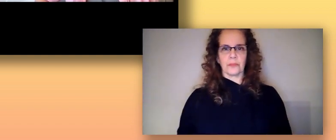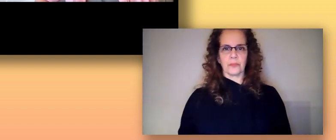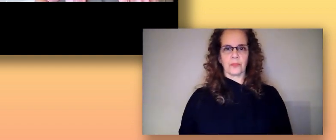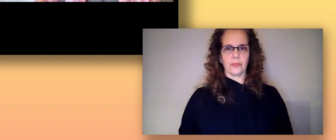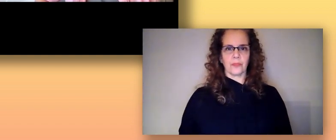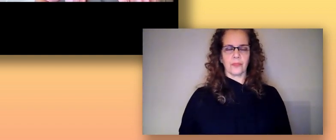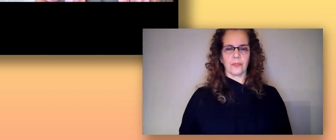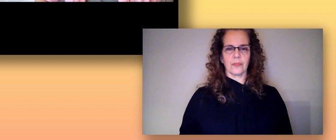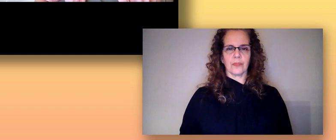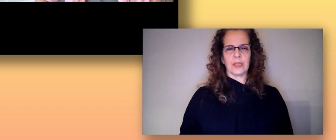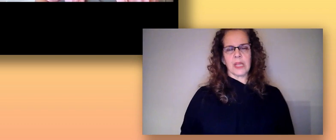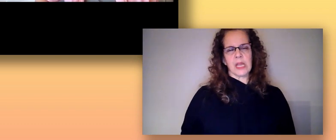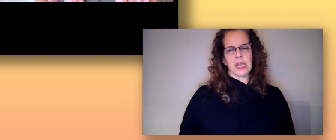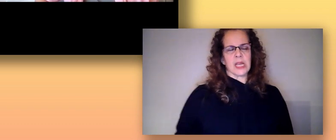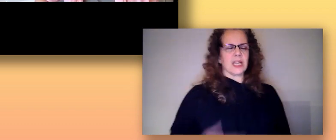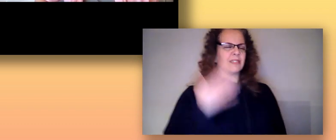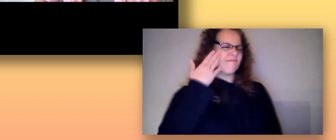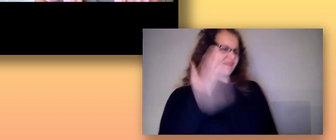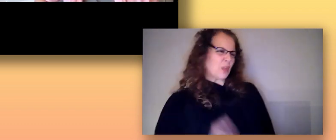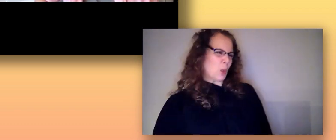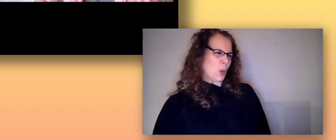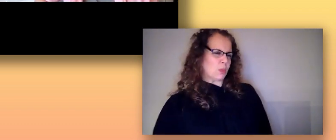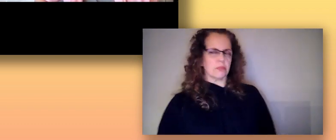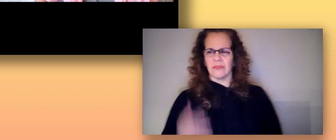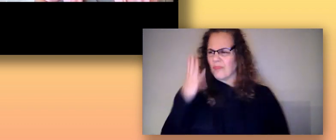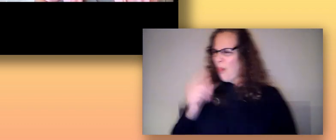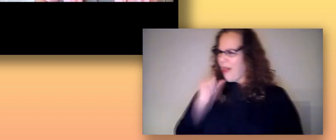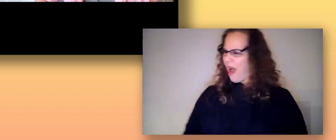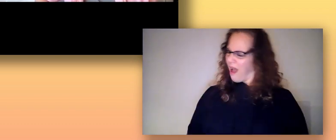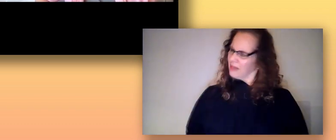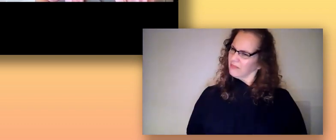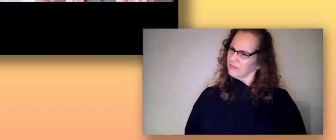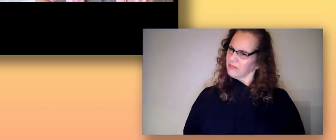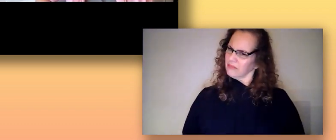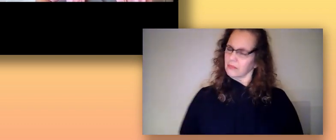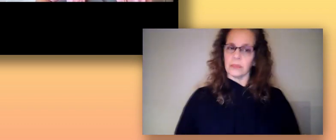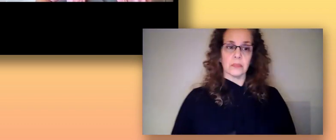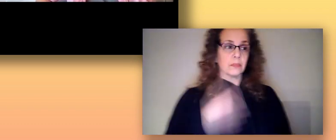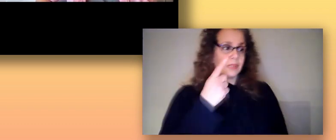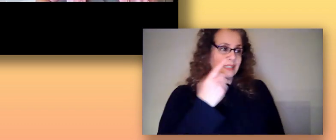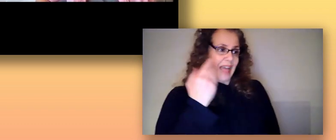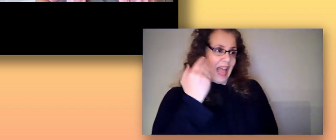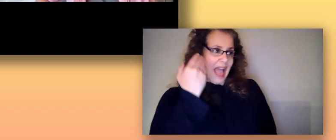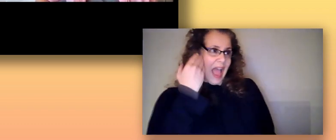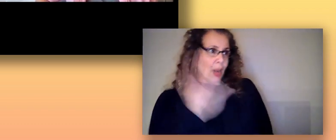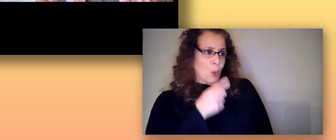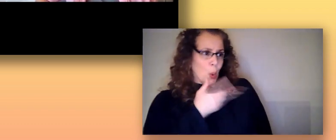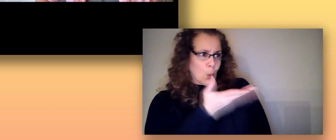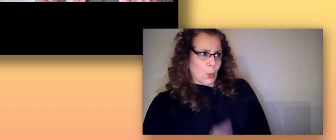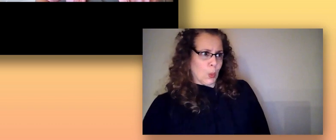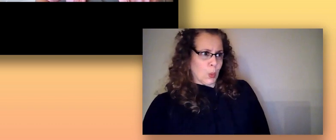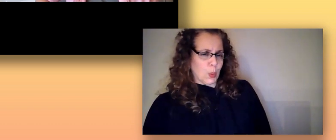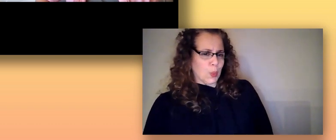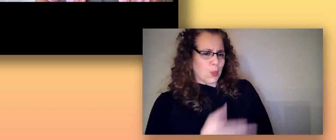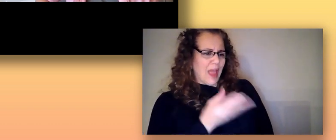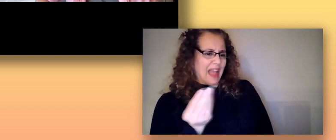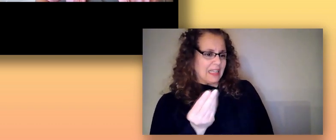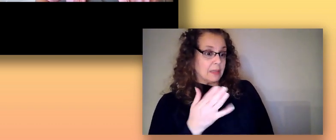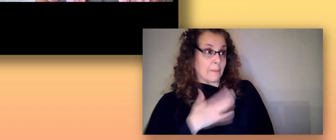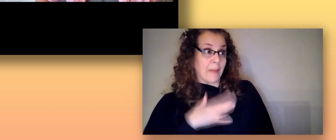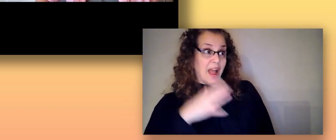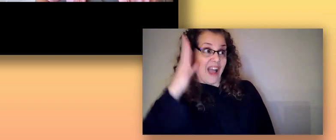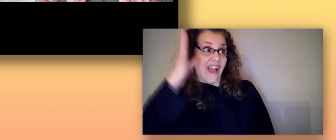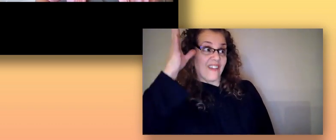I don't know. Why not? Because I barely know you. And